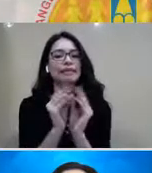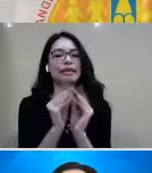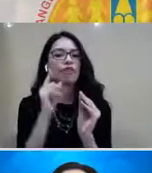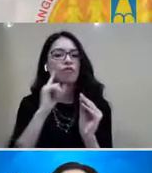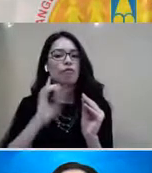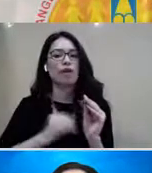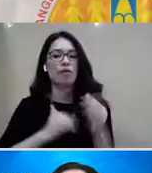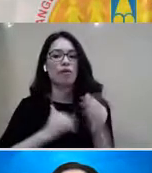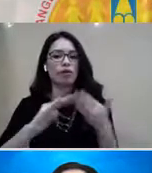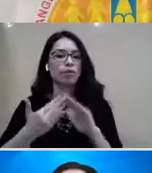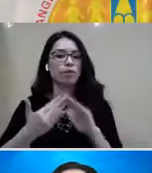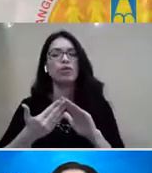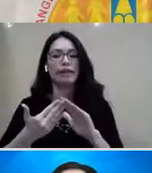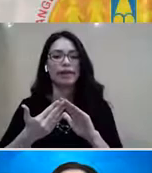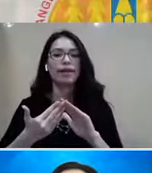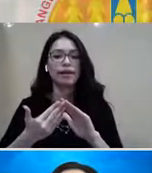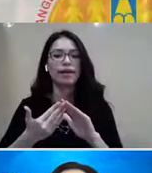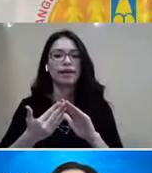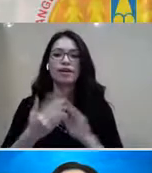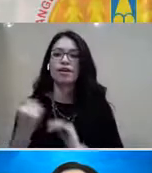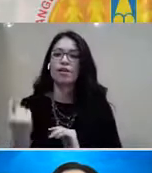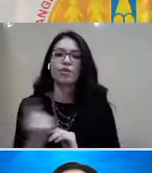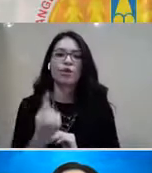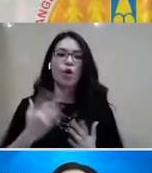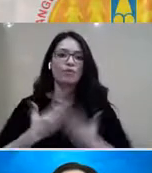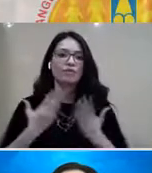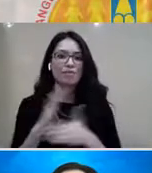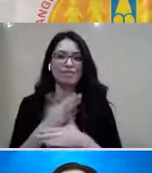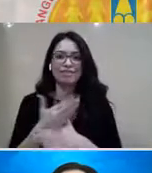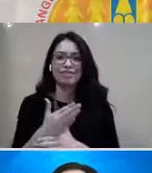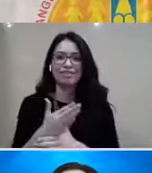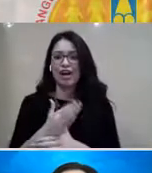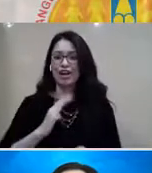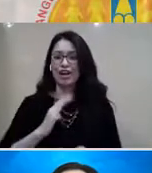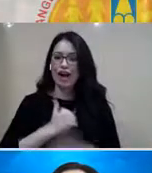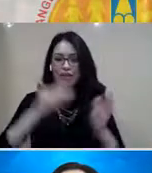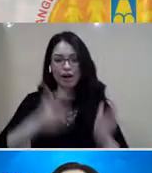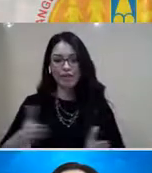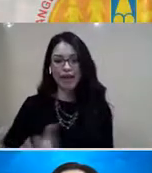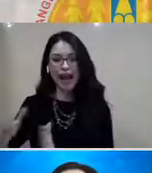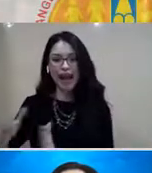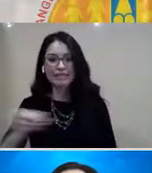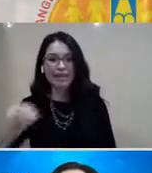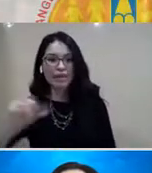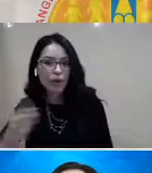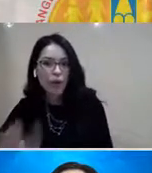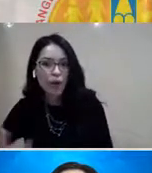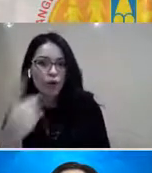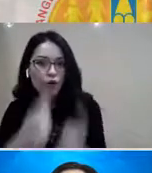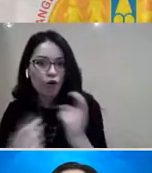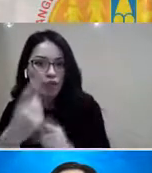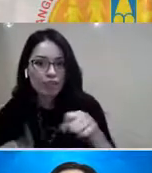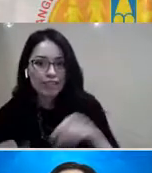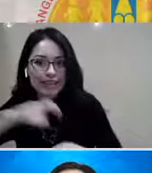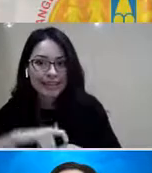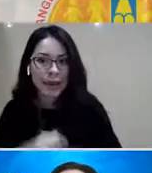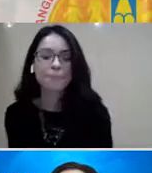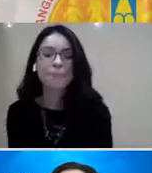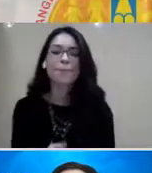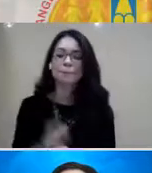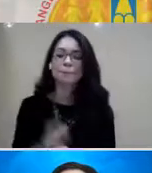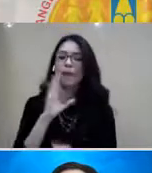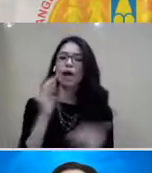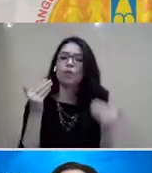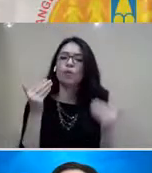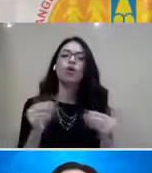to share what we're up to and to hear concerns and questions from the community that we serve. Let me start, which is the place I